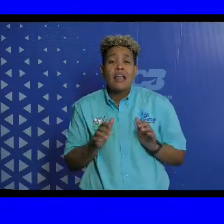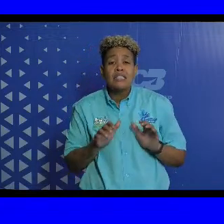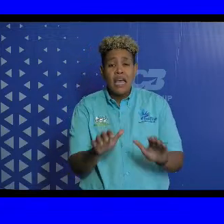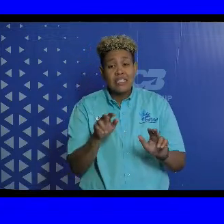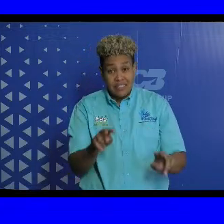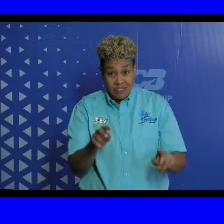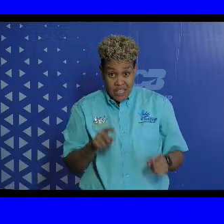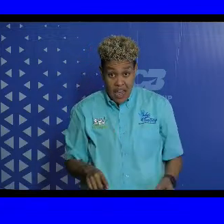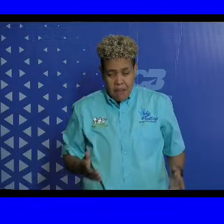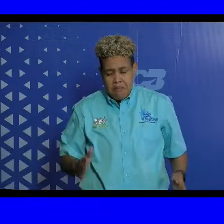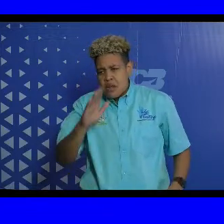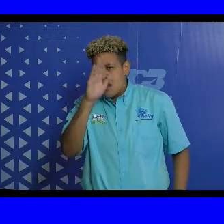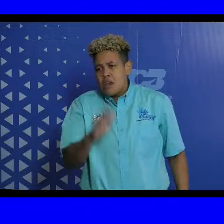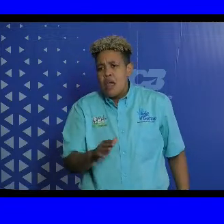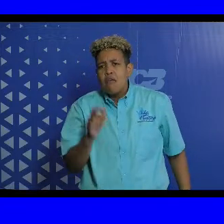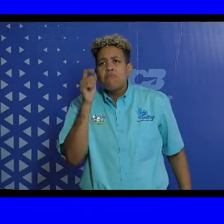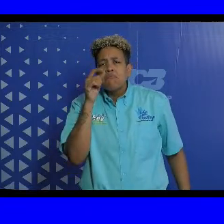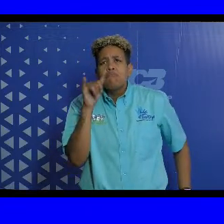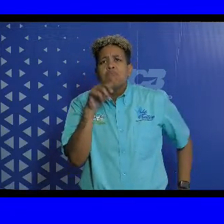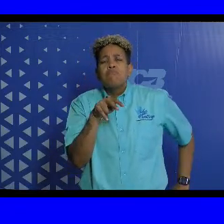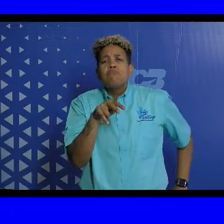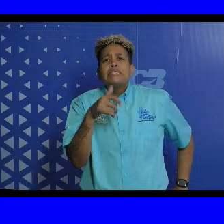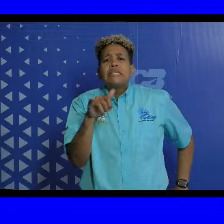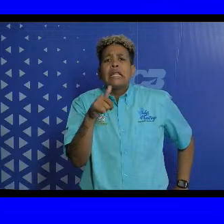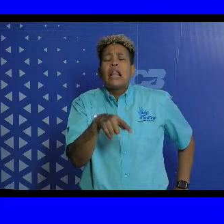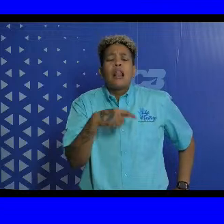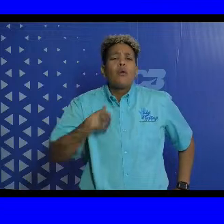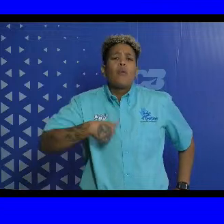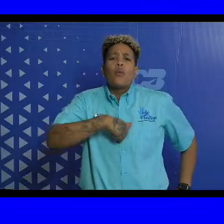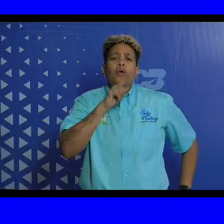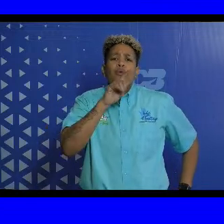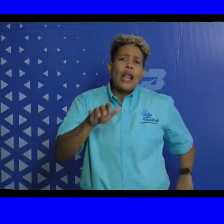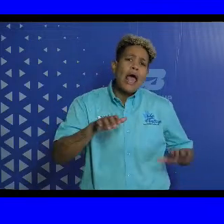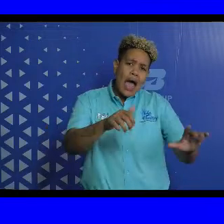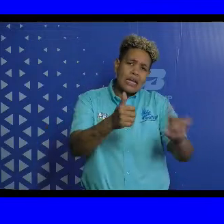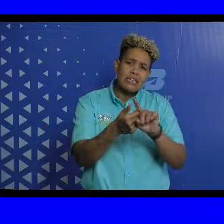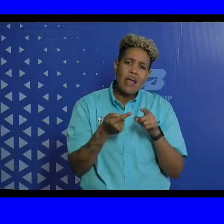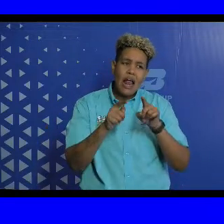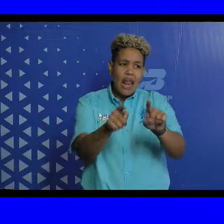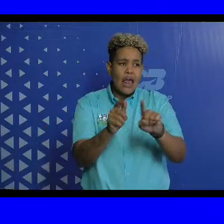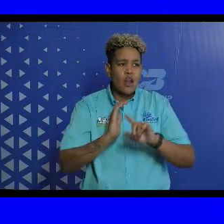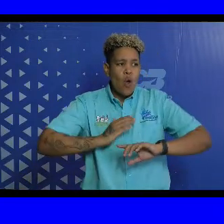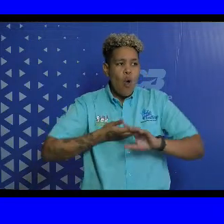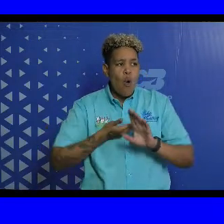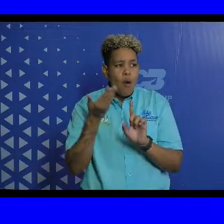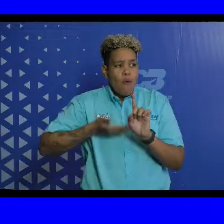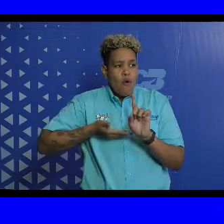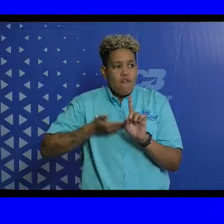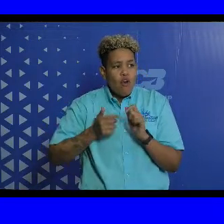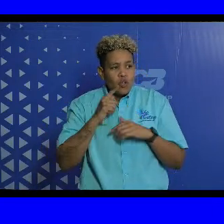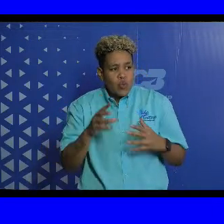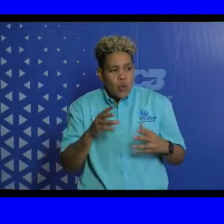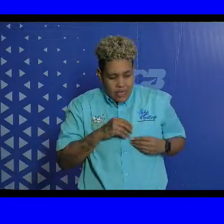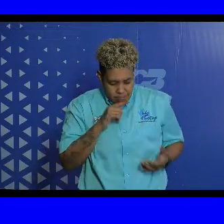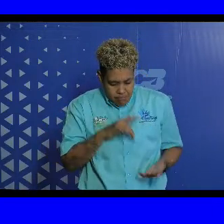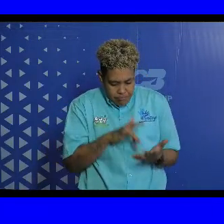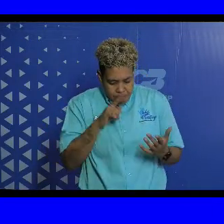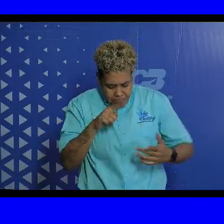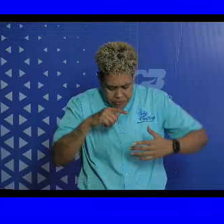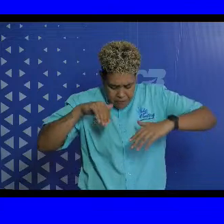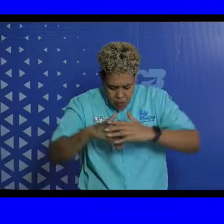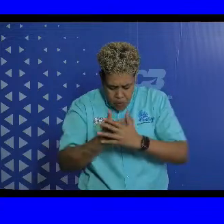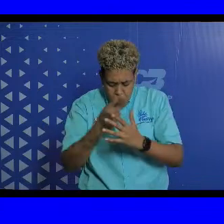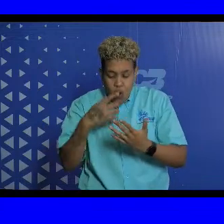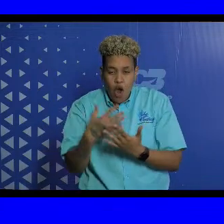activities. Nevertheless, we are actively aligning our portfolio to take advantage of the